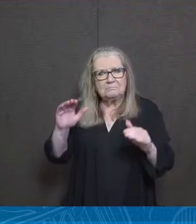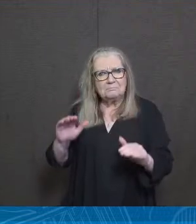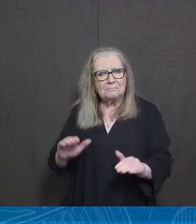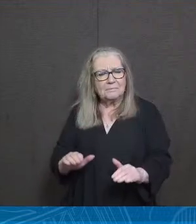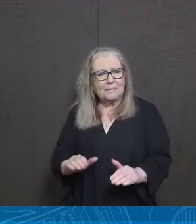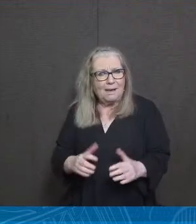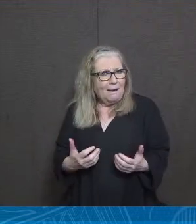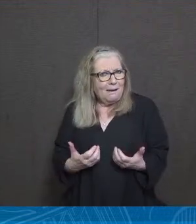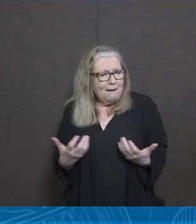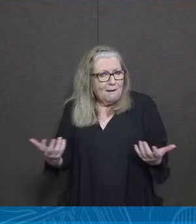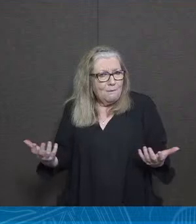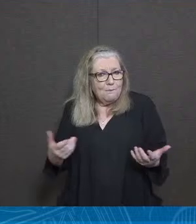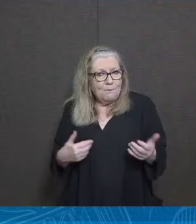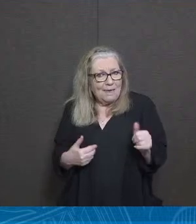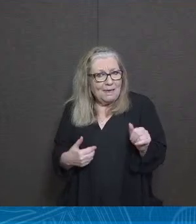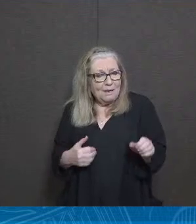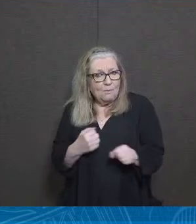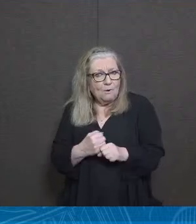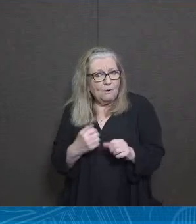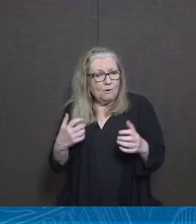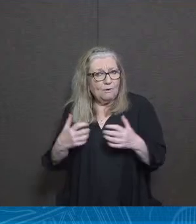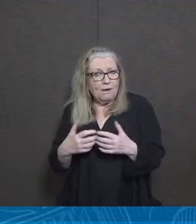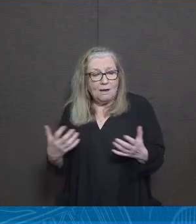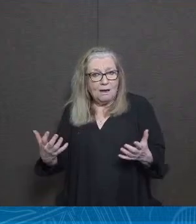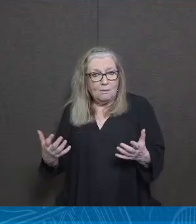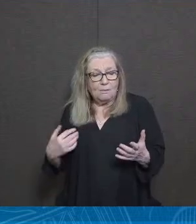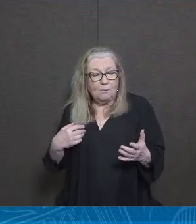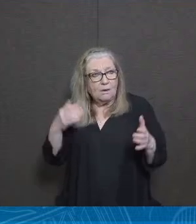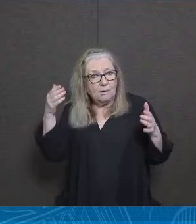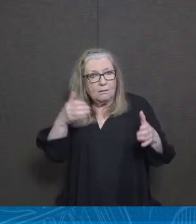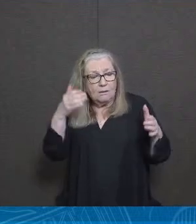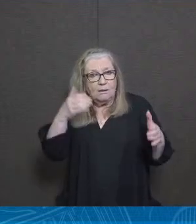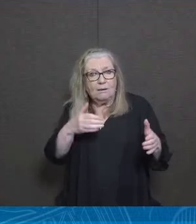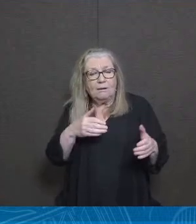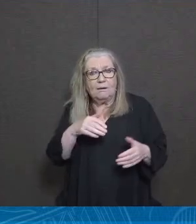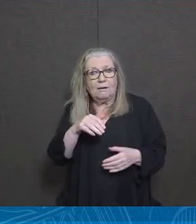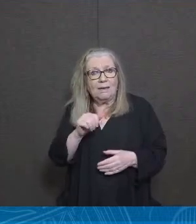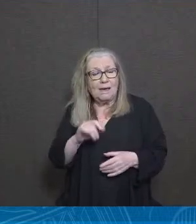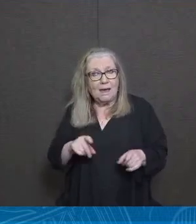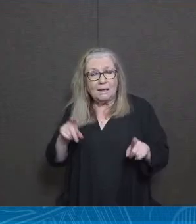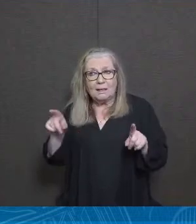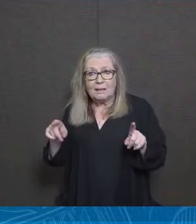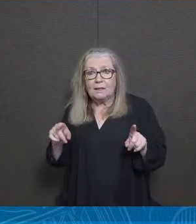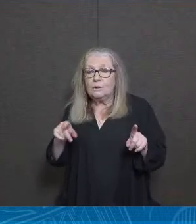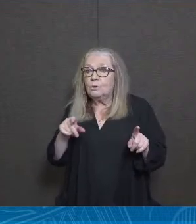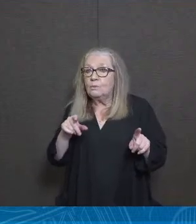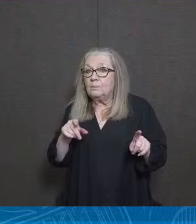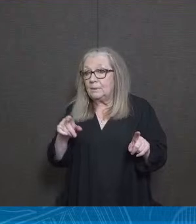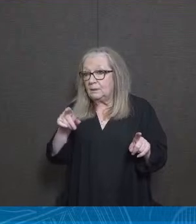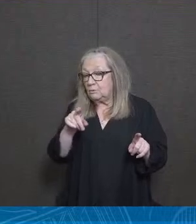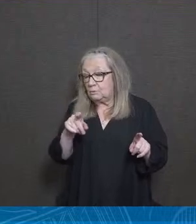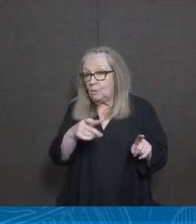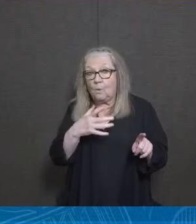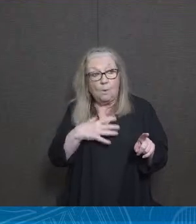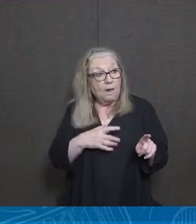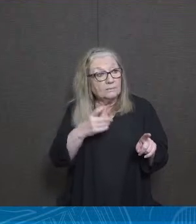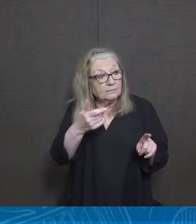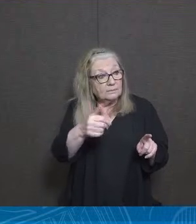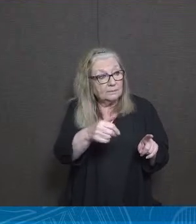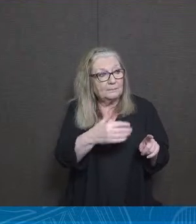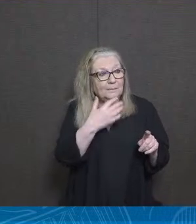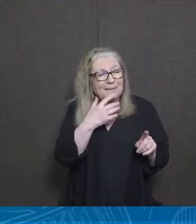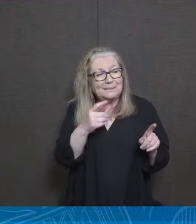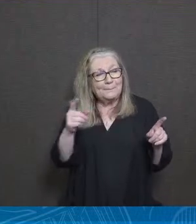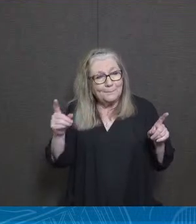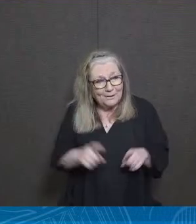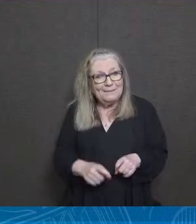communities maximize their efforts on AI? So, Farif, maybe first you want to give your thoughts, then Lauriane, very brief,